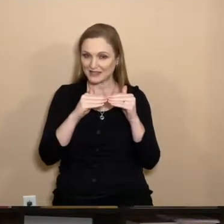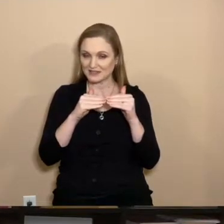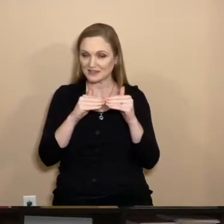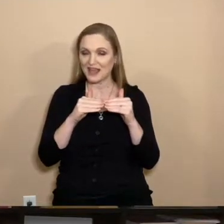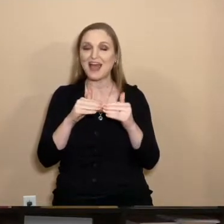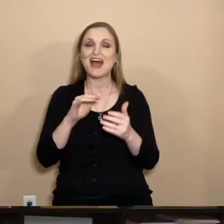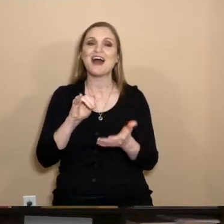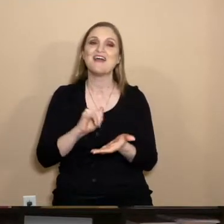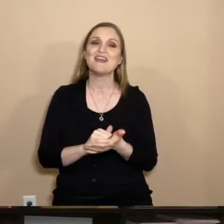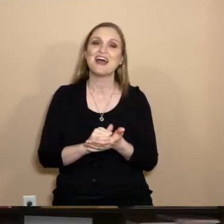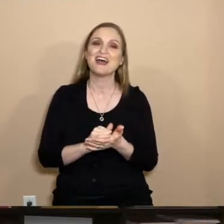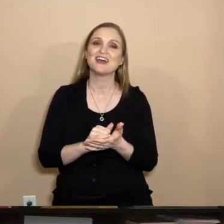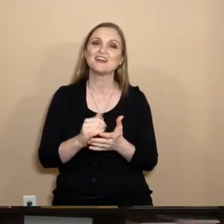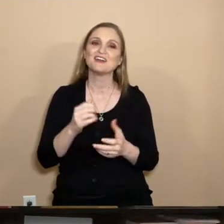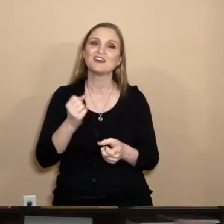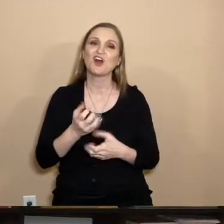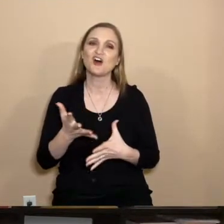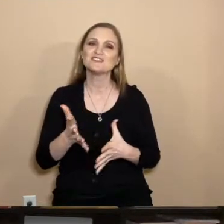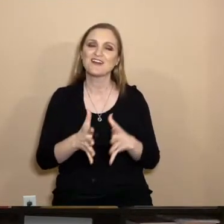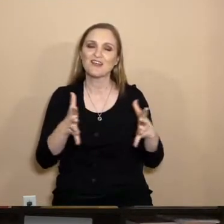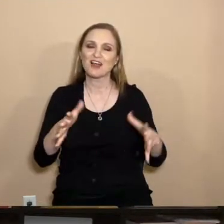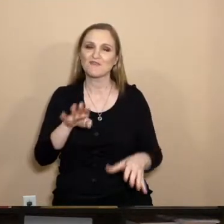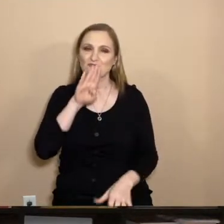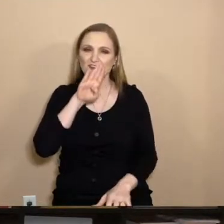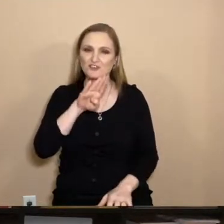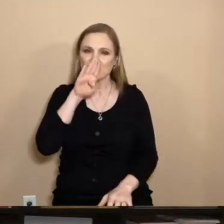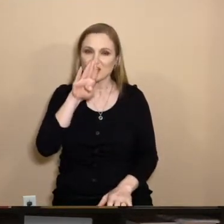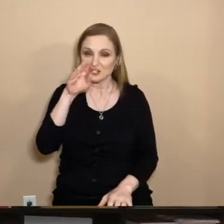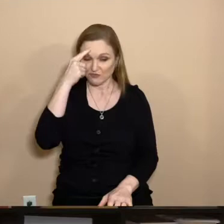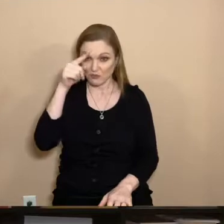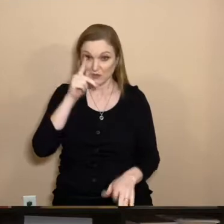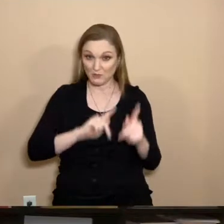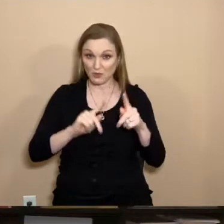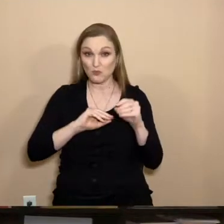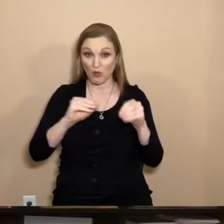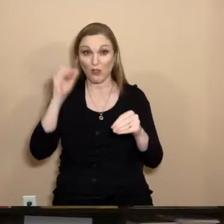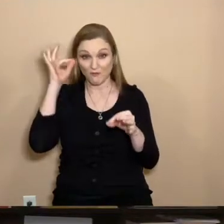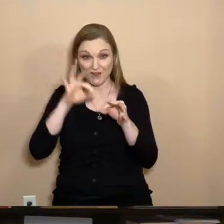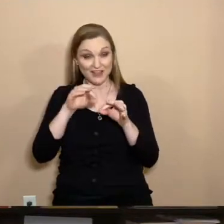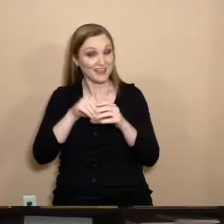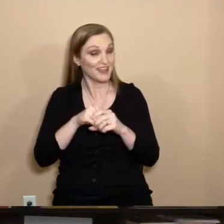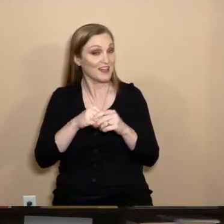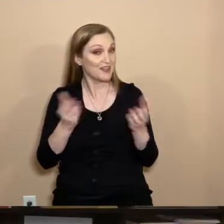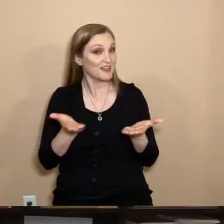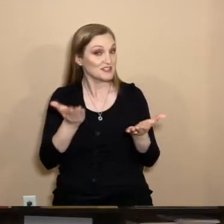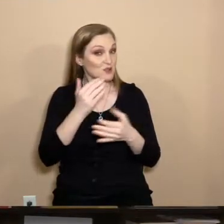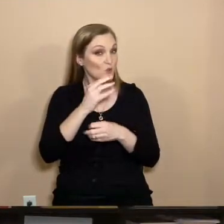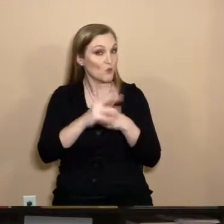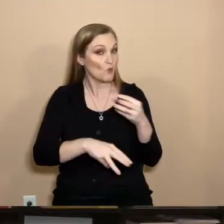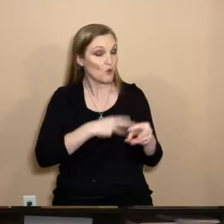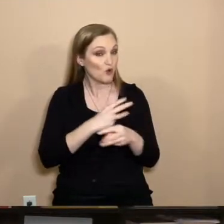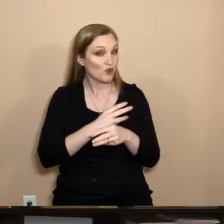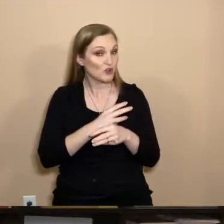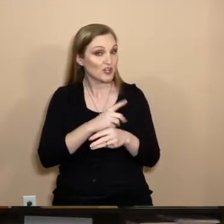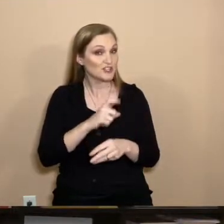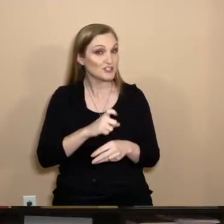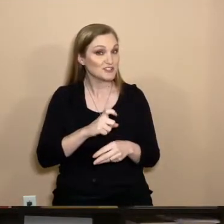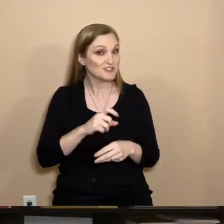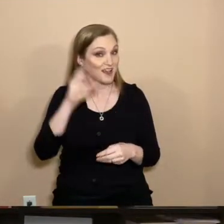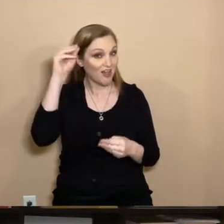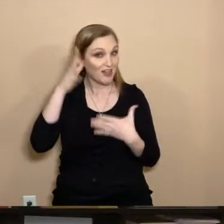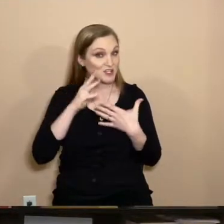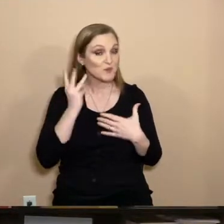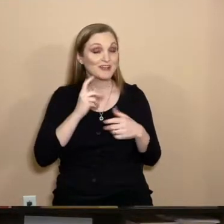so much frustration for those who put their faith in this world. And the message to us should be that we need to put our